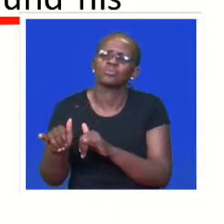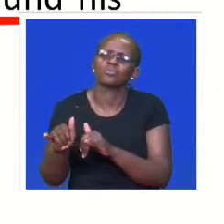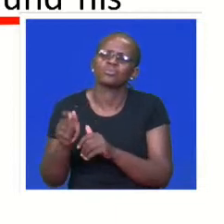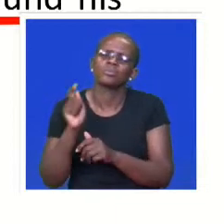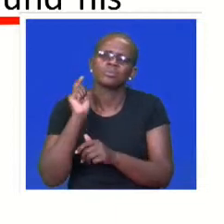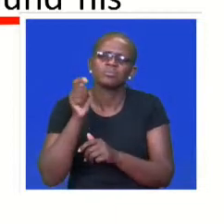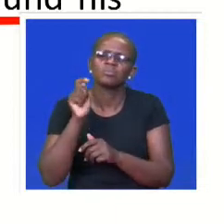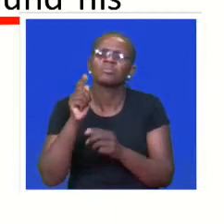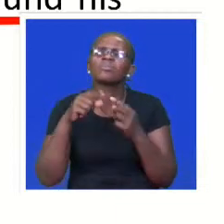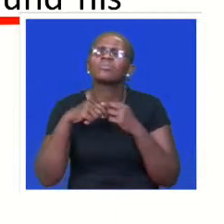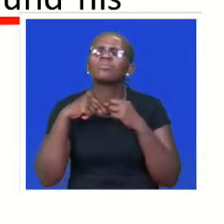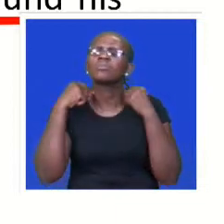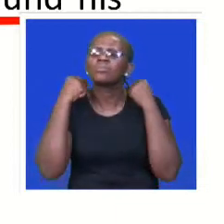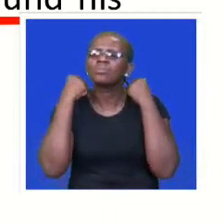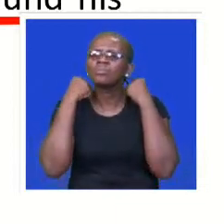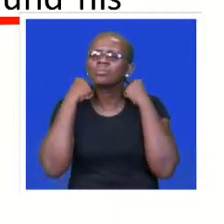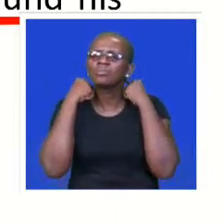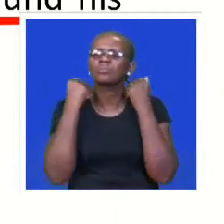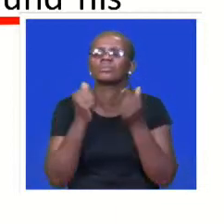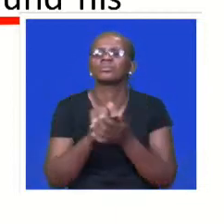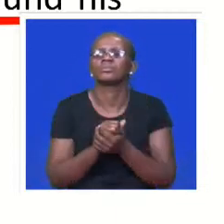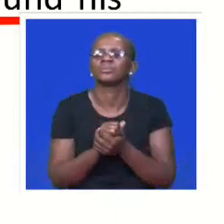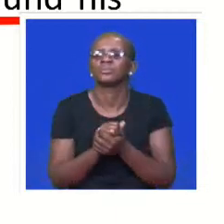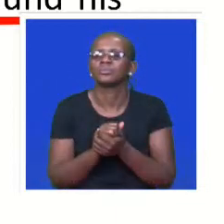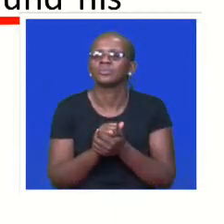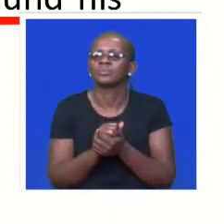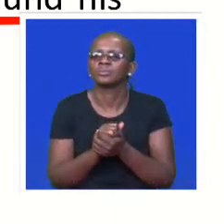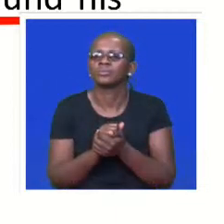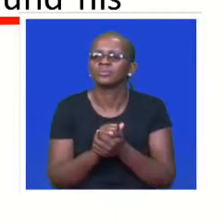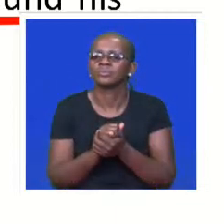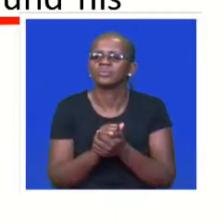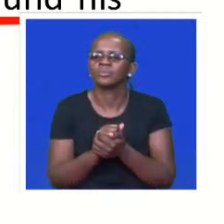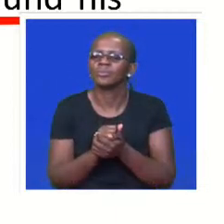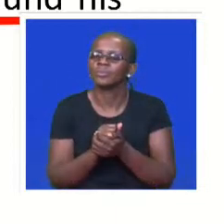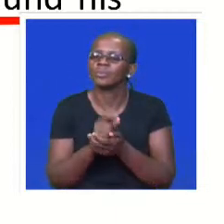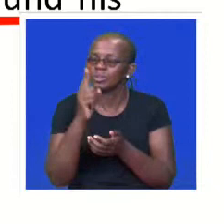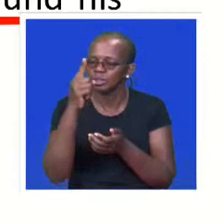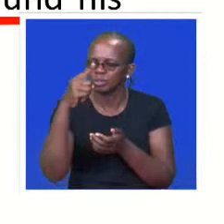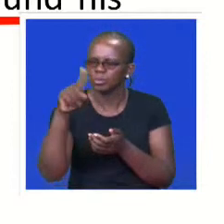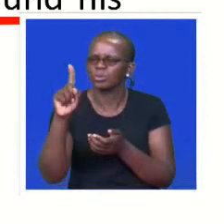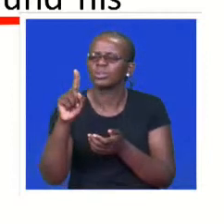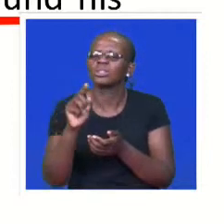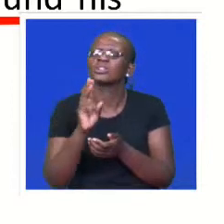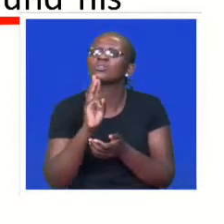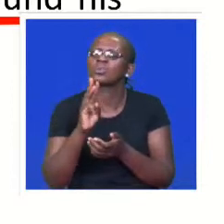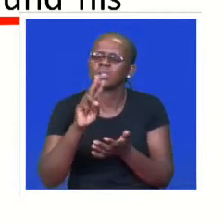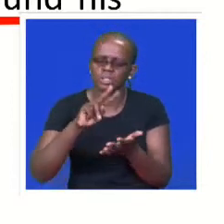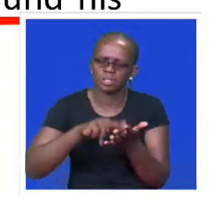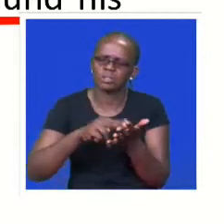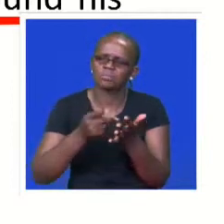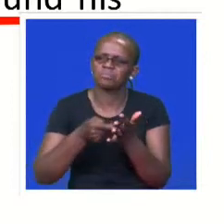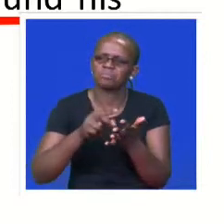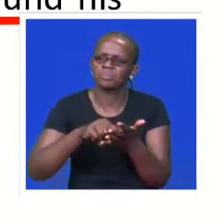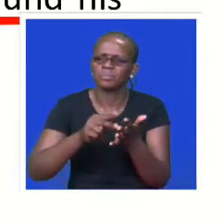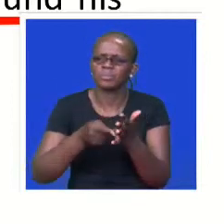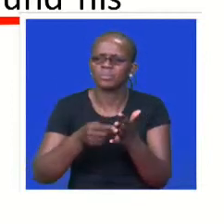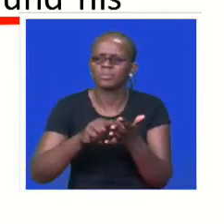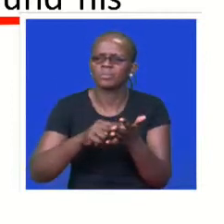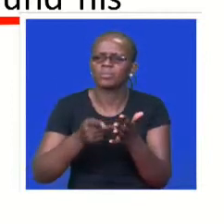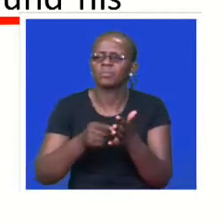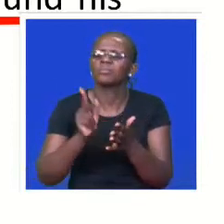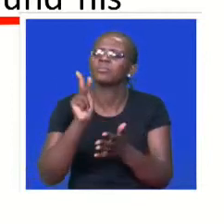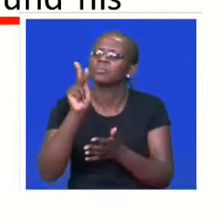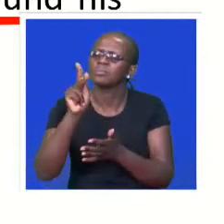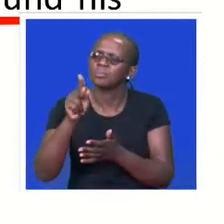word to put there? It is the word plan. We once had a plan to put a